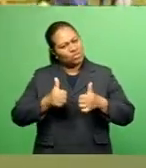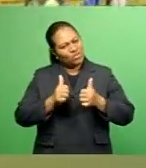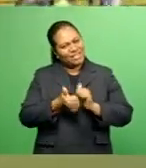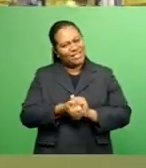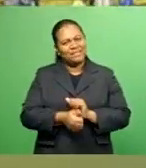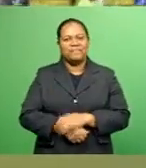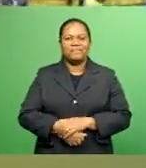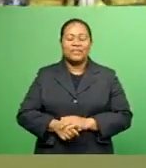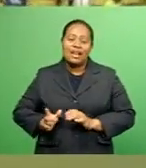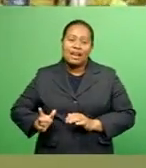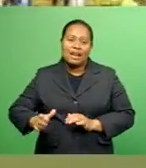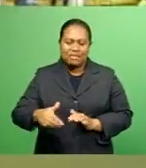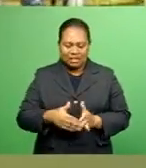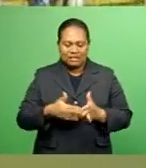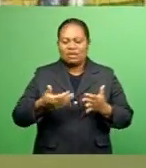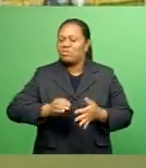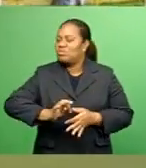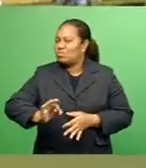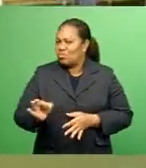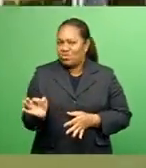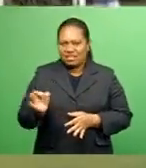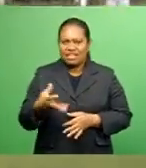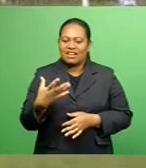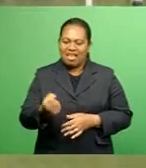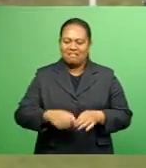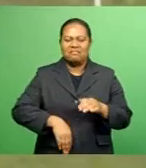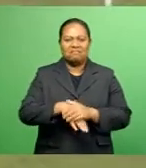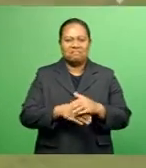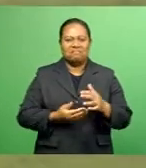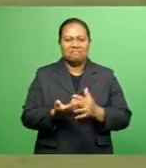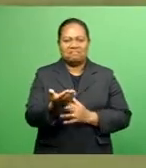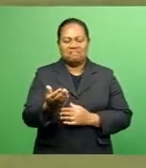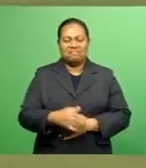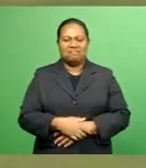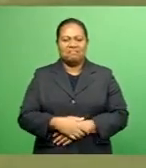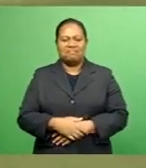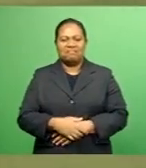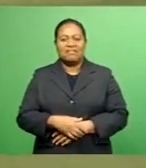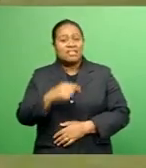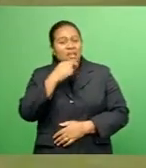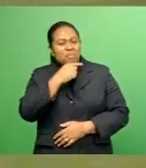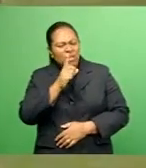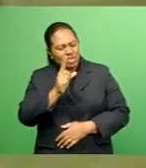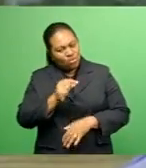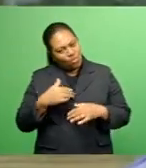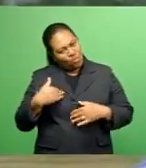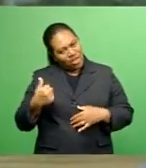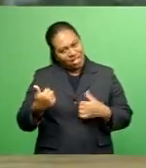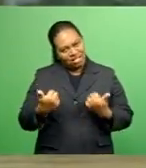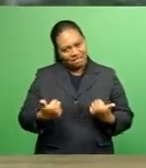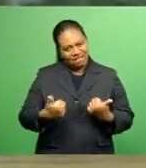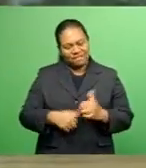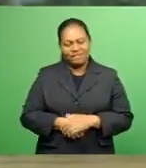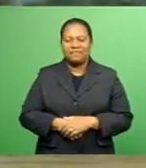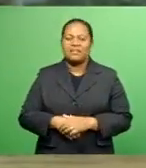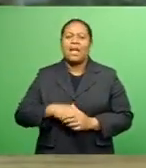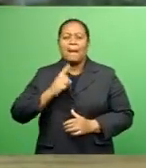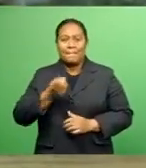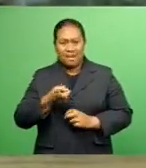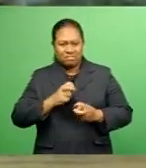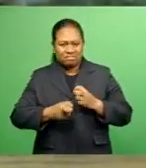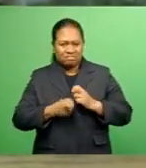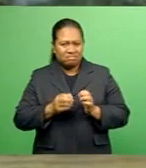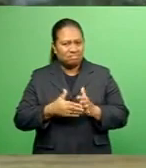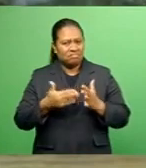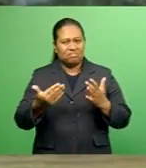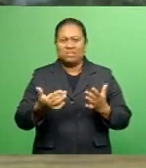Lambasa is yet to score any goal after the third round. The boys, they're doing very well, but the only problem we're lacking is the